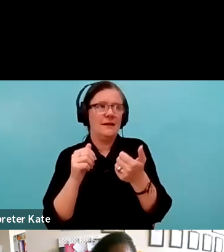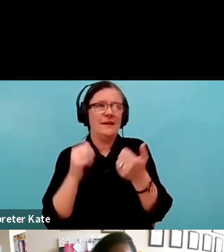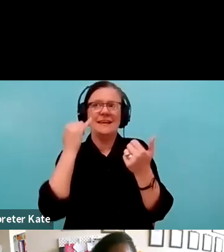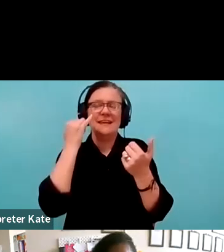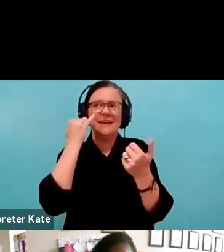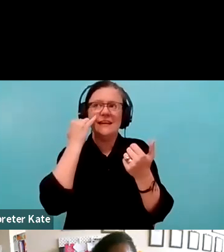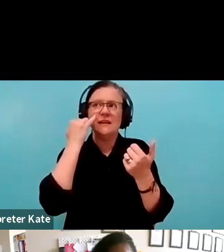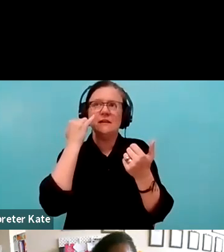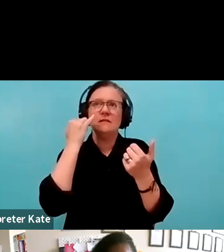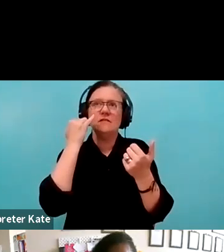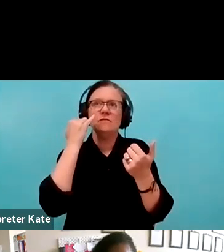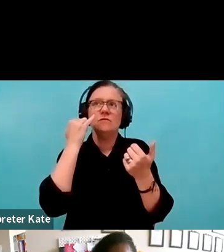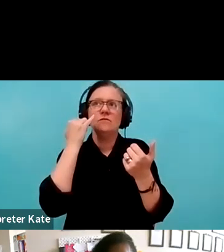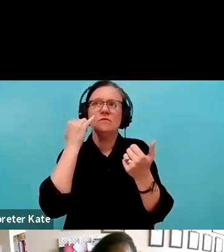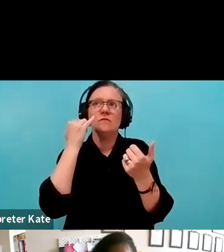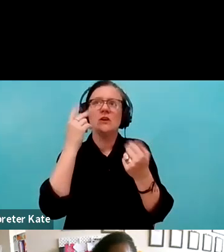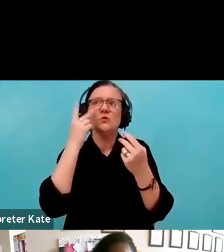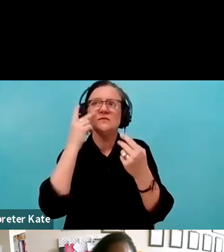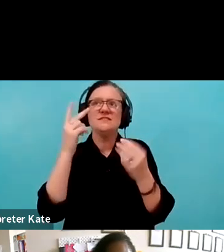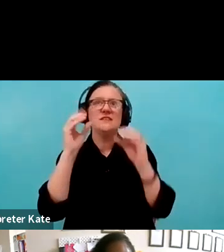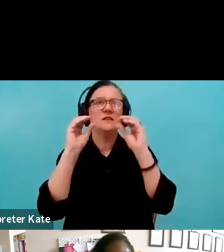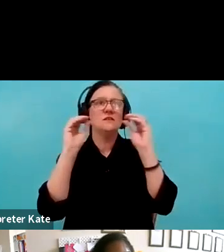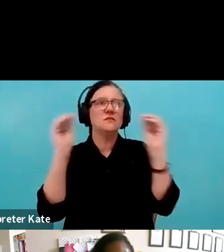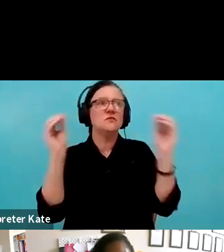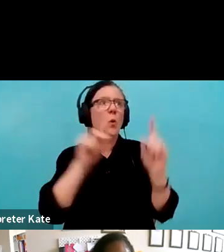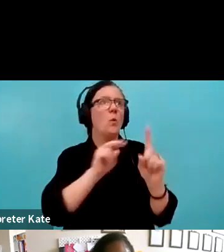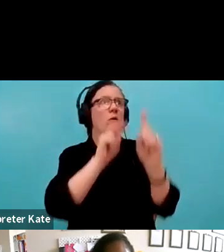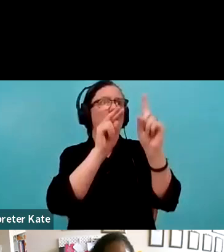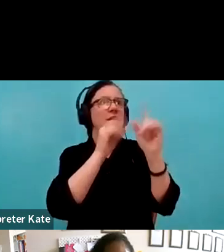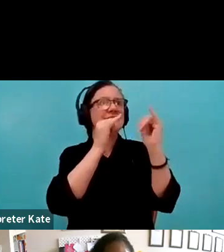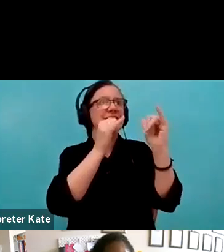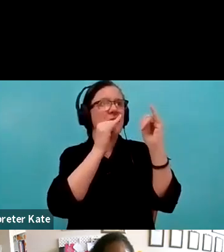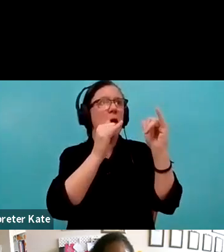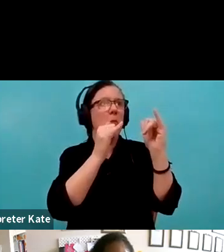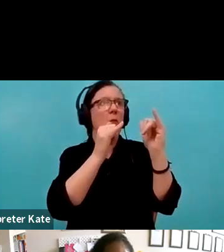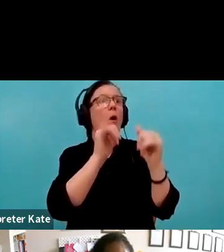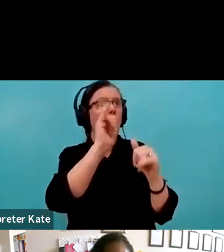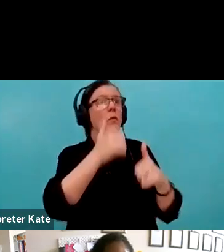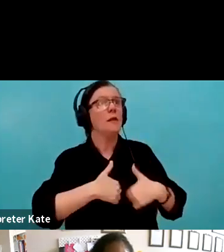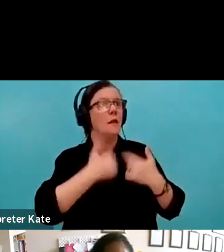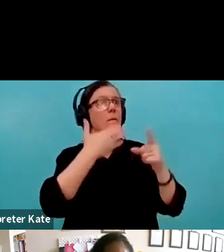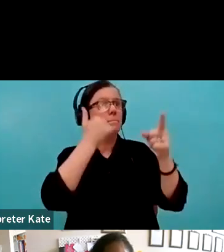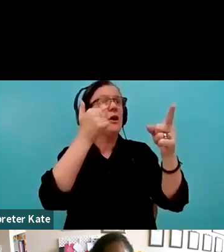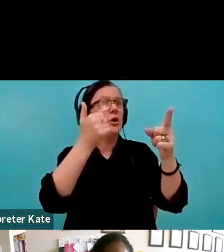it displayed for you? And so I think that when you